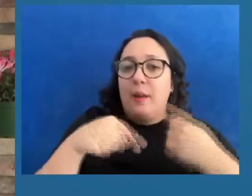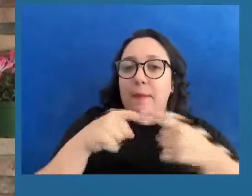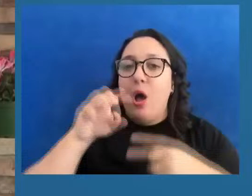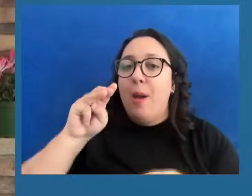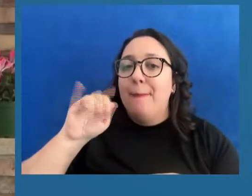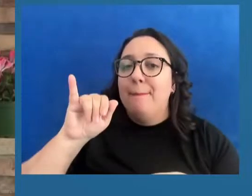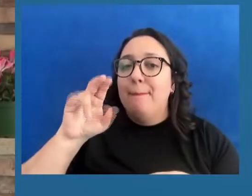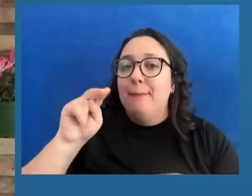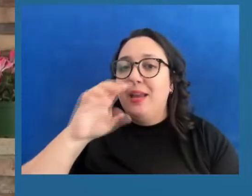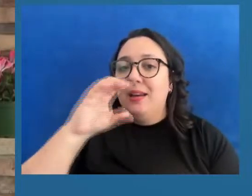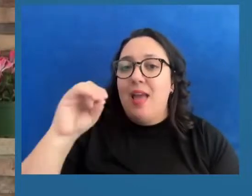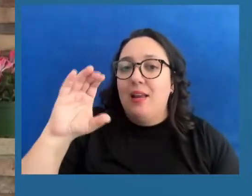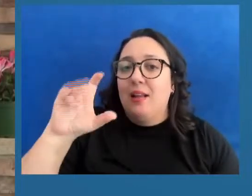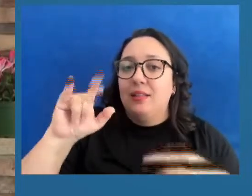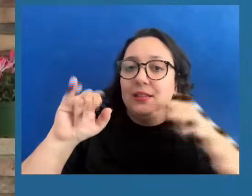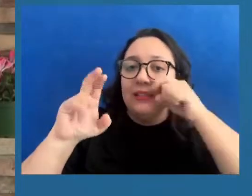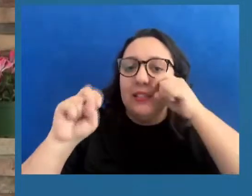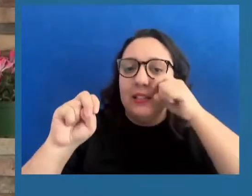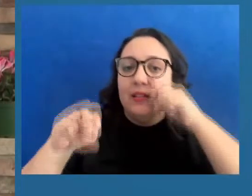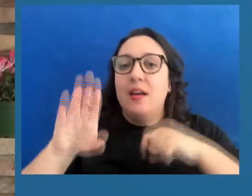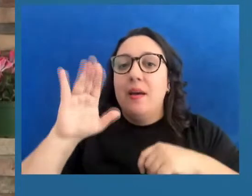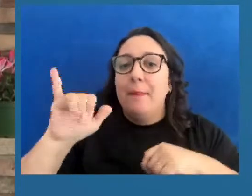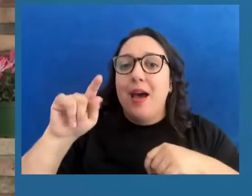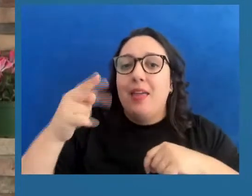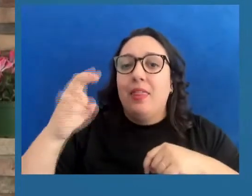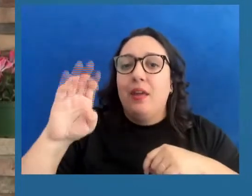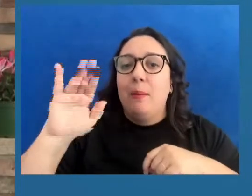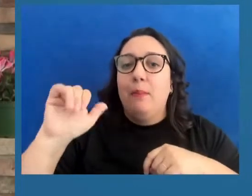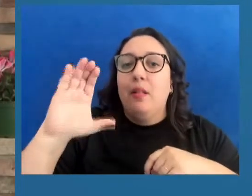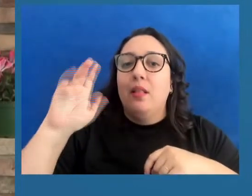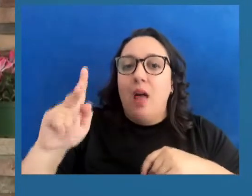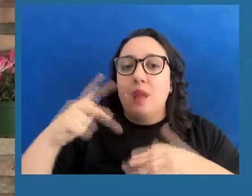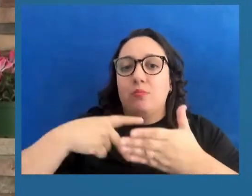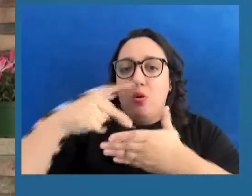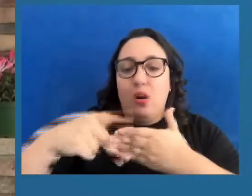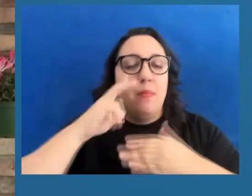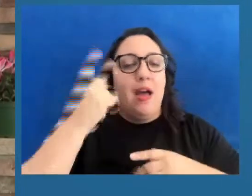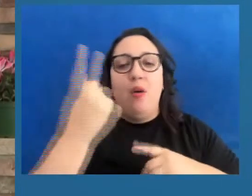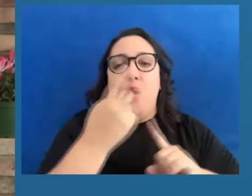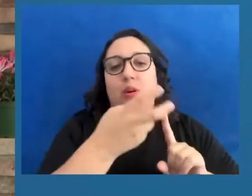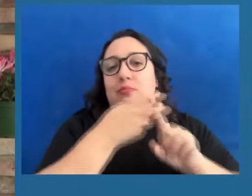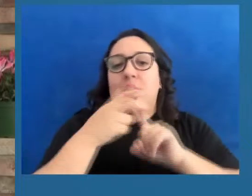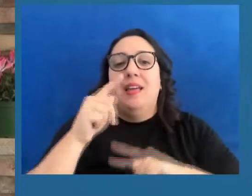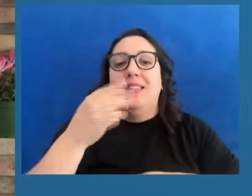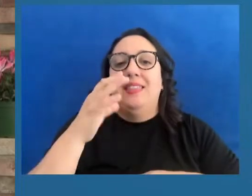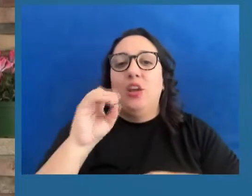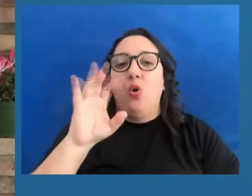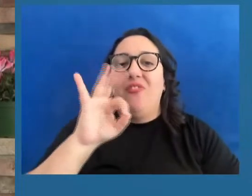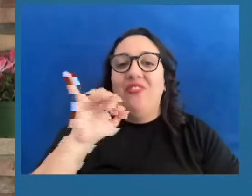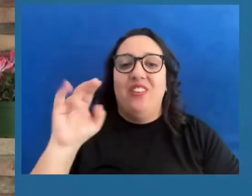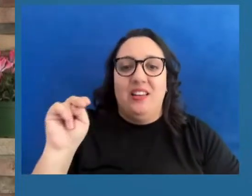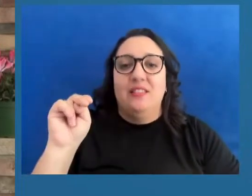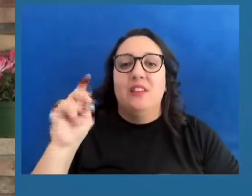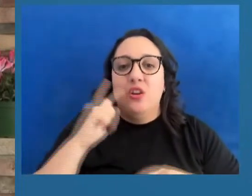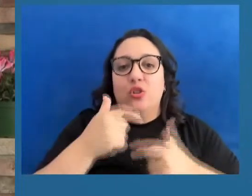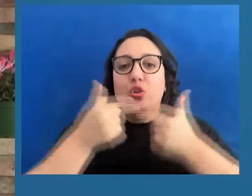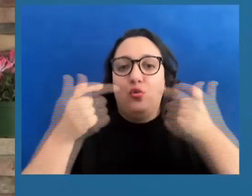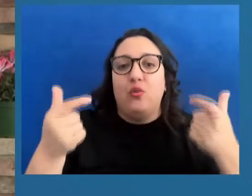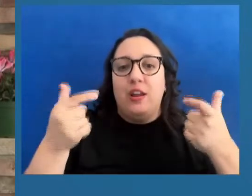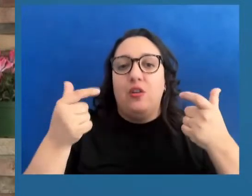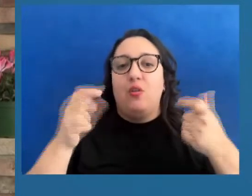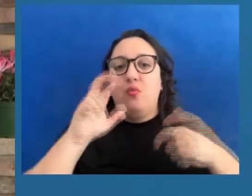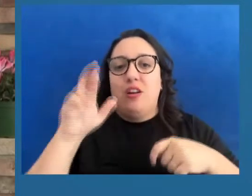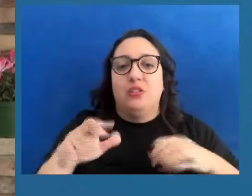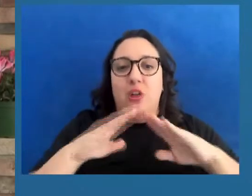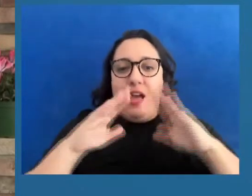Block program, I call Theo Finn from the Greater Rochester Housing Partnership, who has been an amazing partner, and